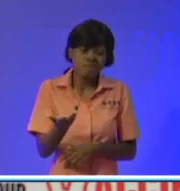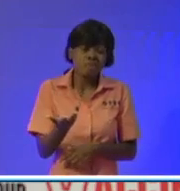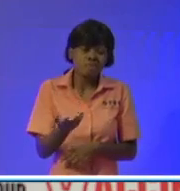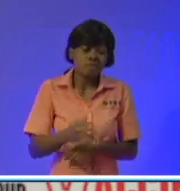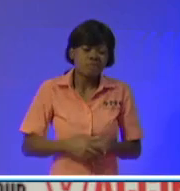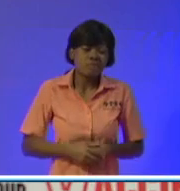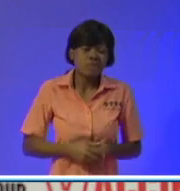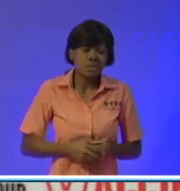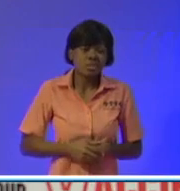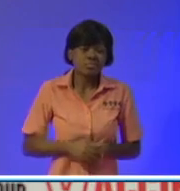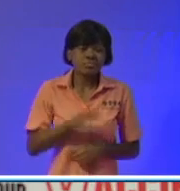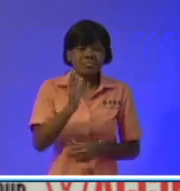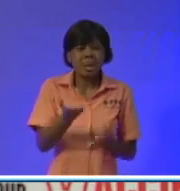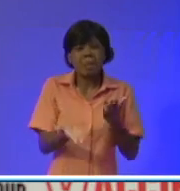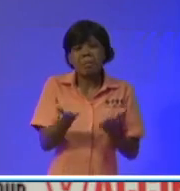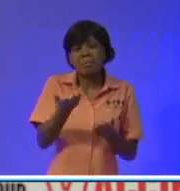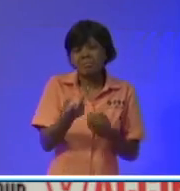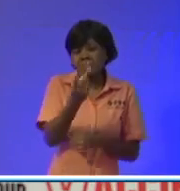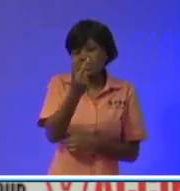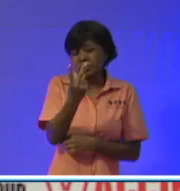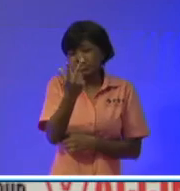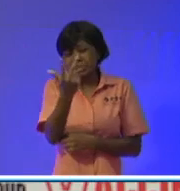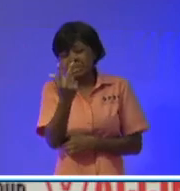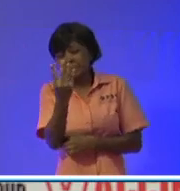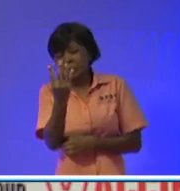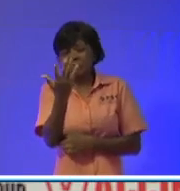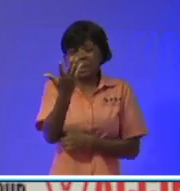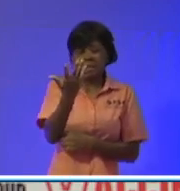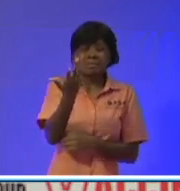2, 3, 4, 5 days until they are fit and well enough to go